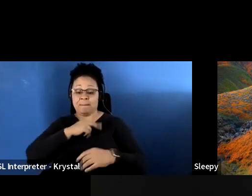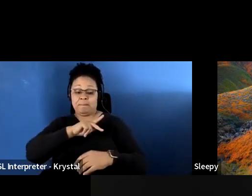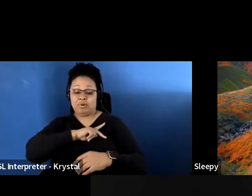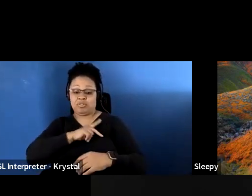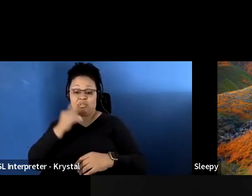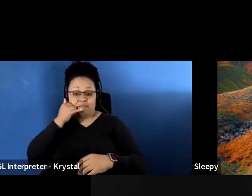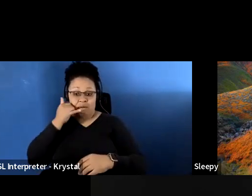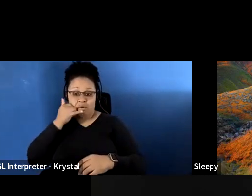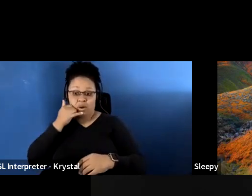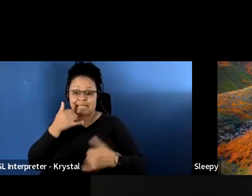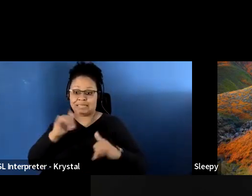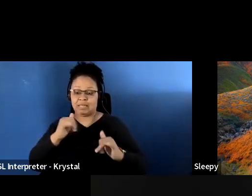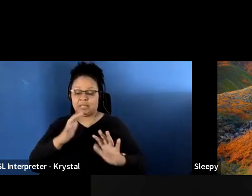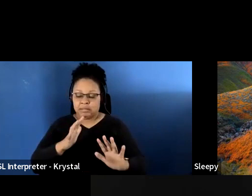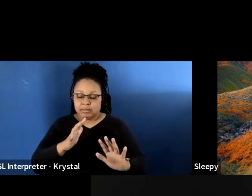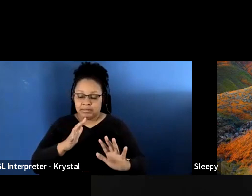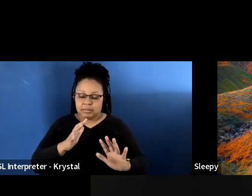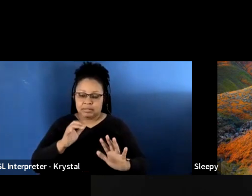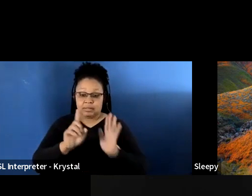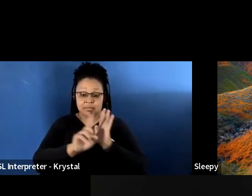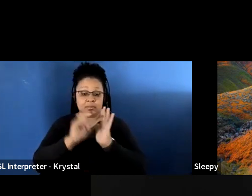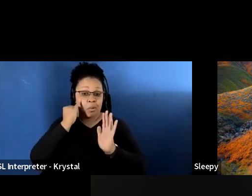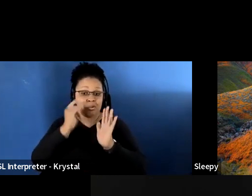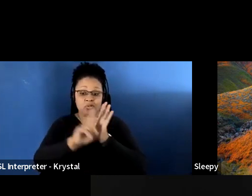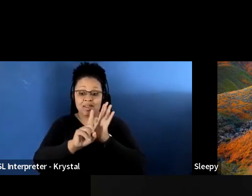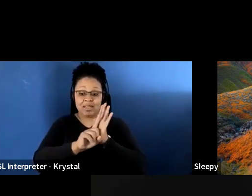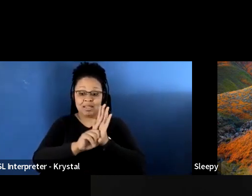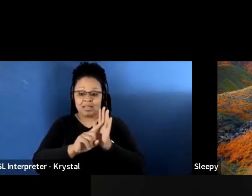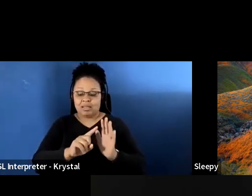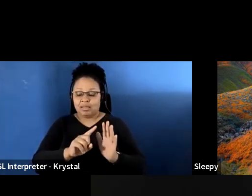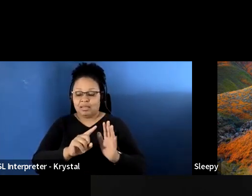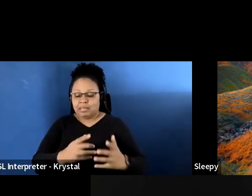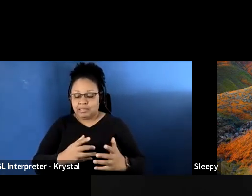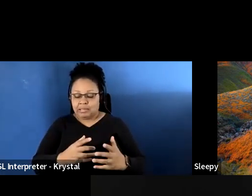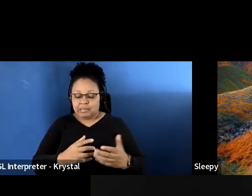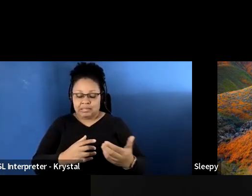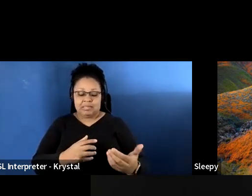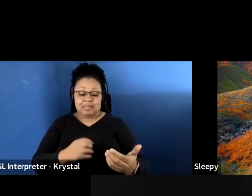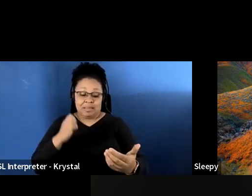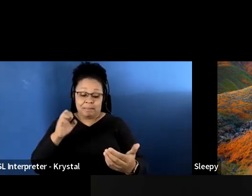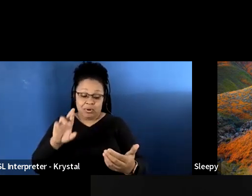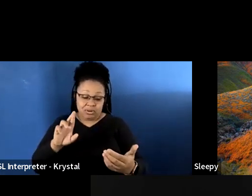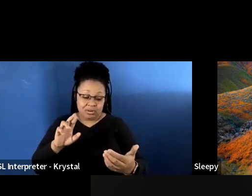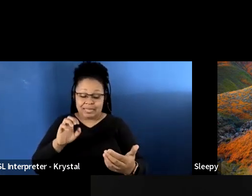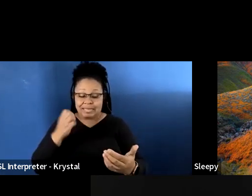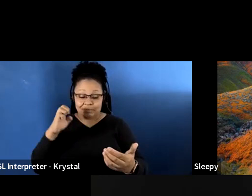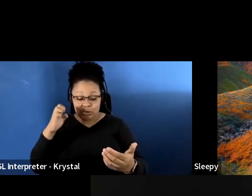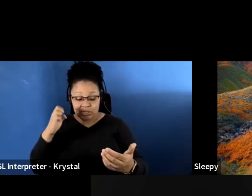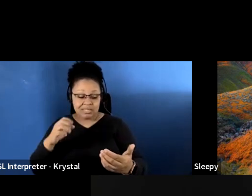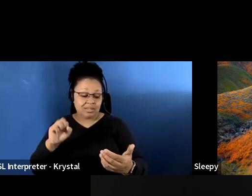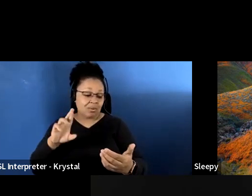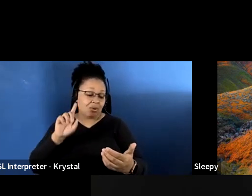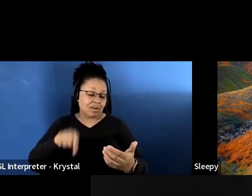want to answer it. And I kind of look at it for a minute to see, well, is this an emergency or is this something can wait? And I just don't